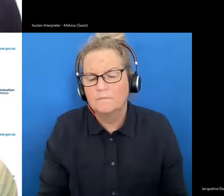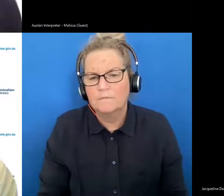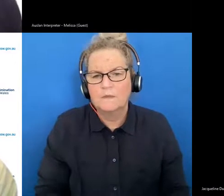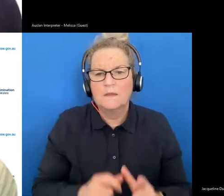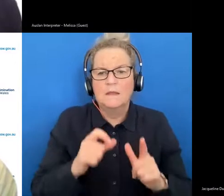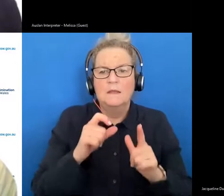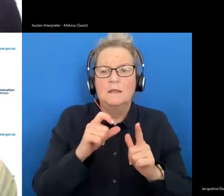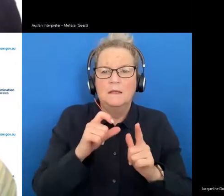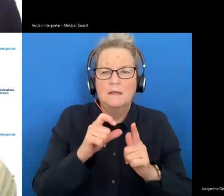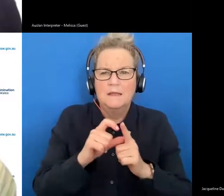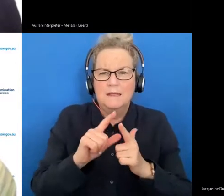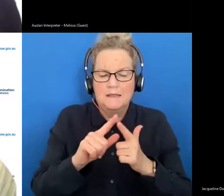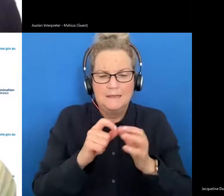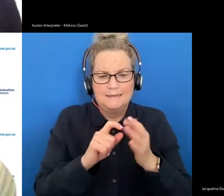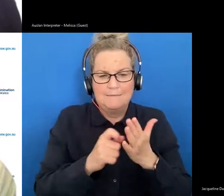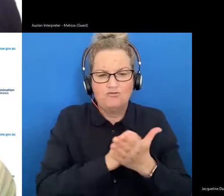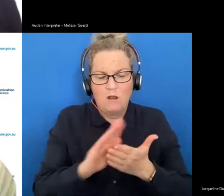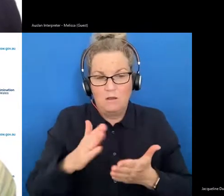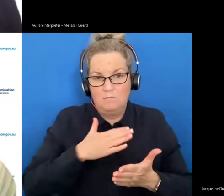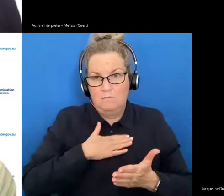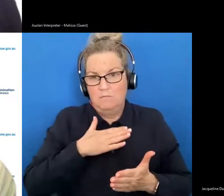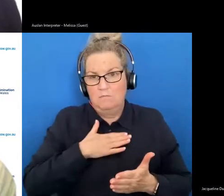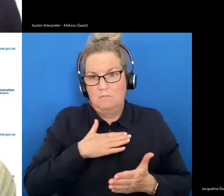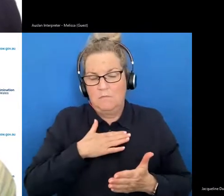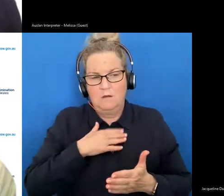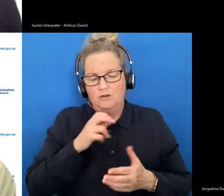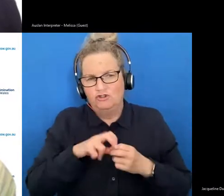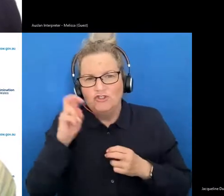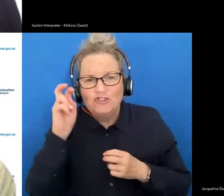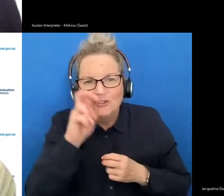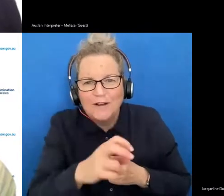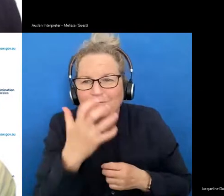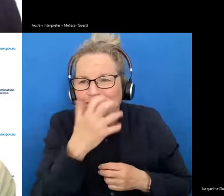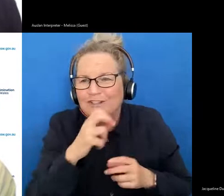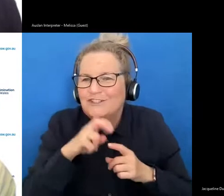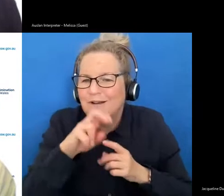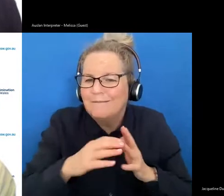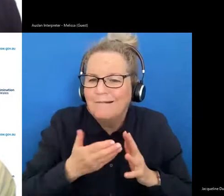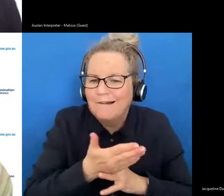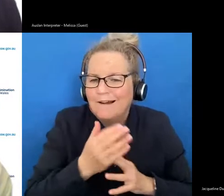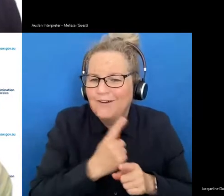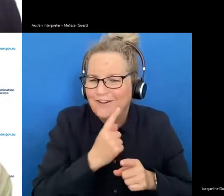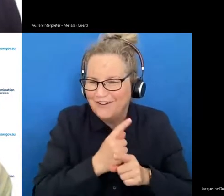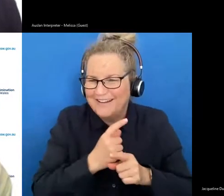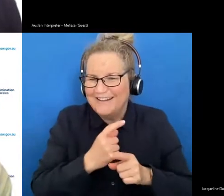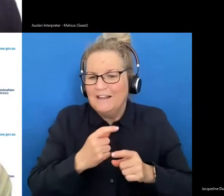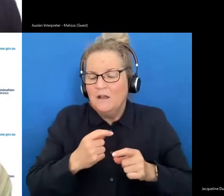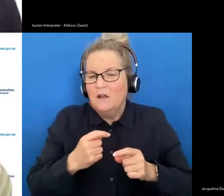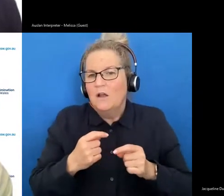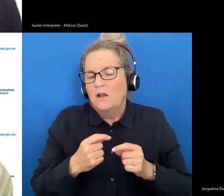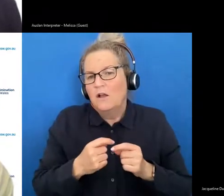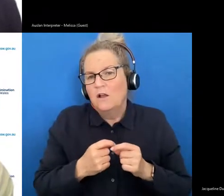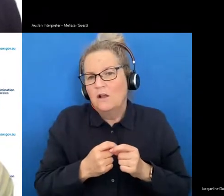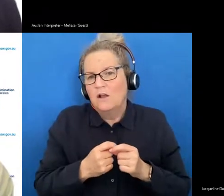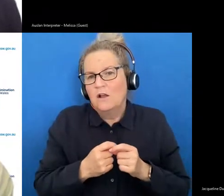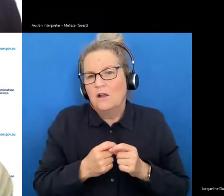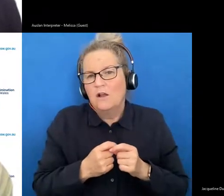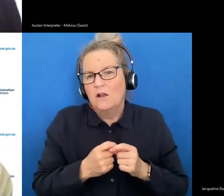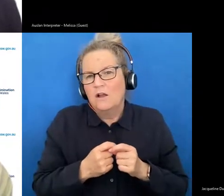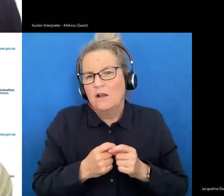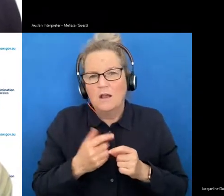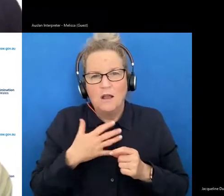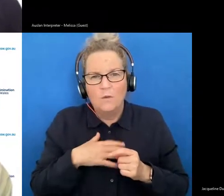From my perspective, sorry to jump in first. And can I say, can I